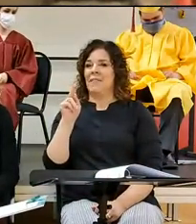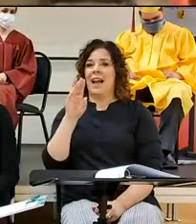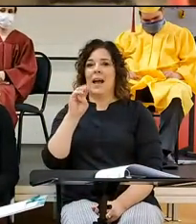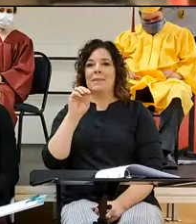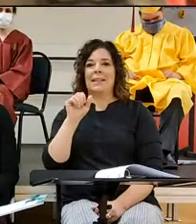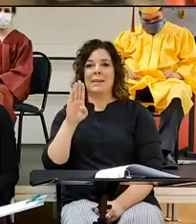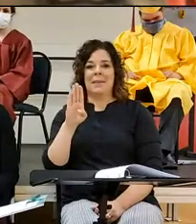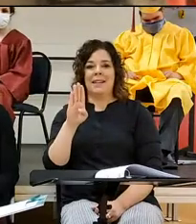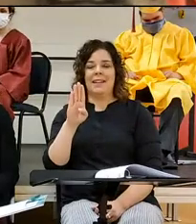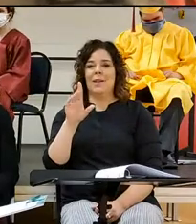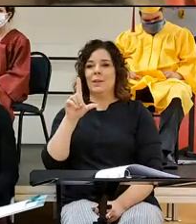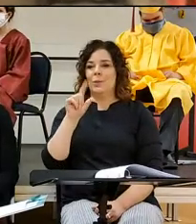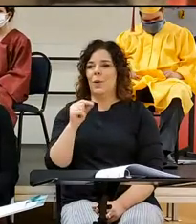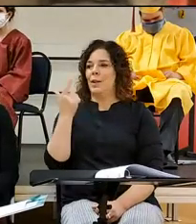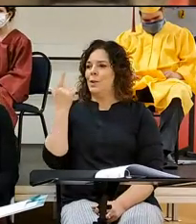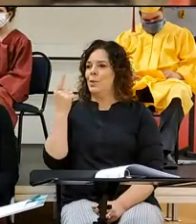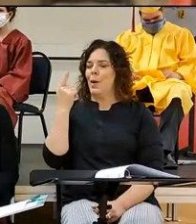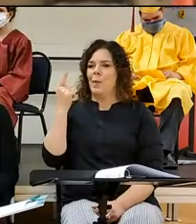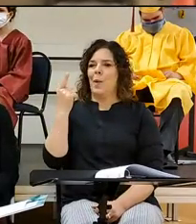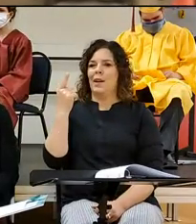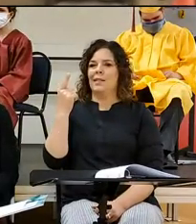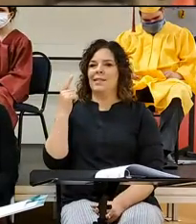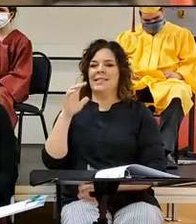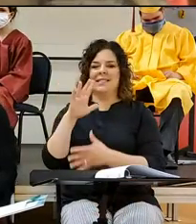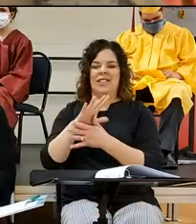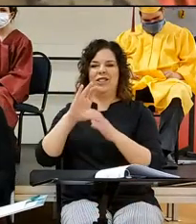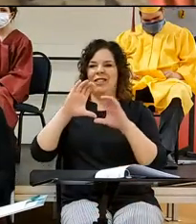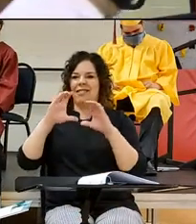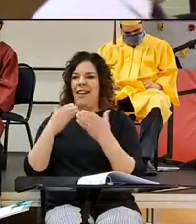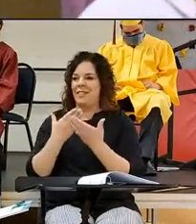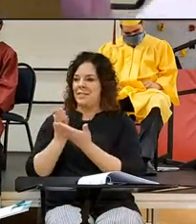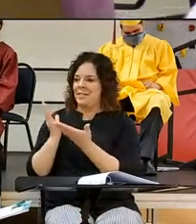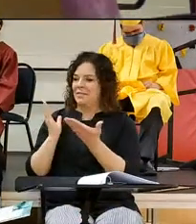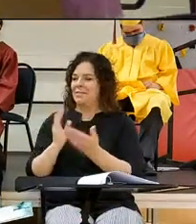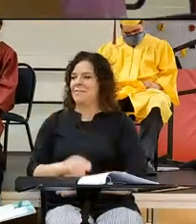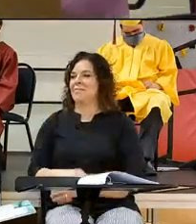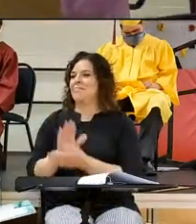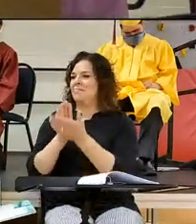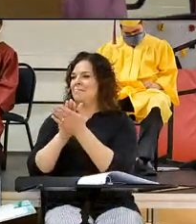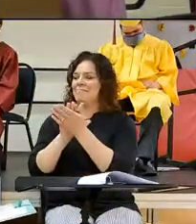MSAB 2021 senior class.